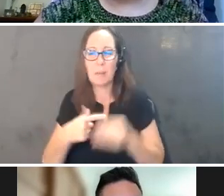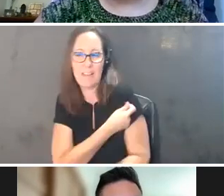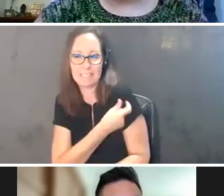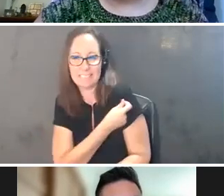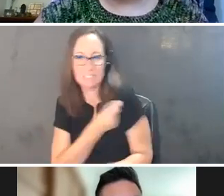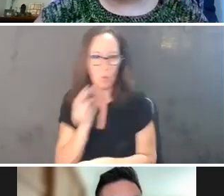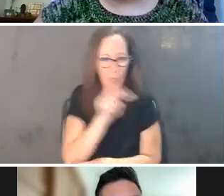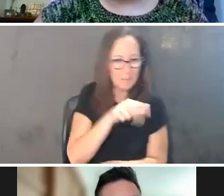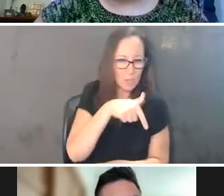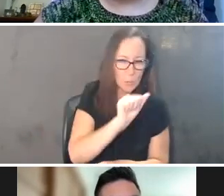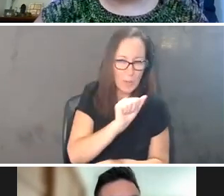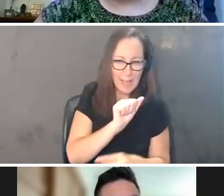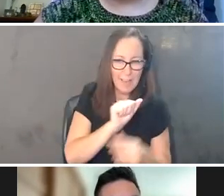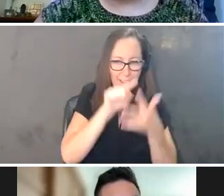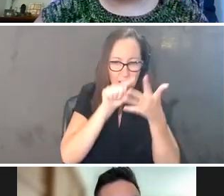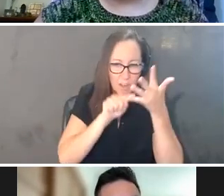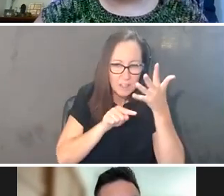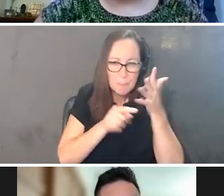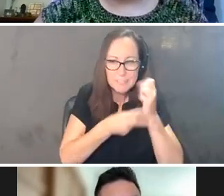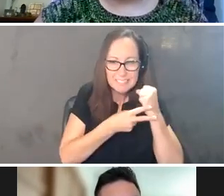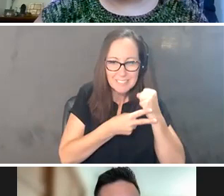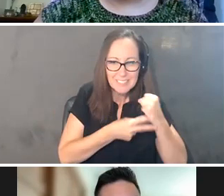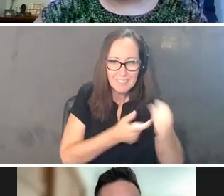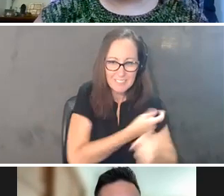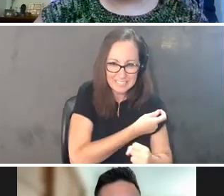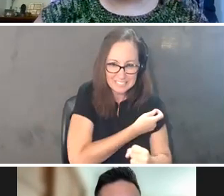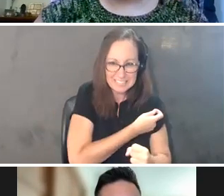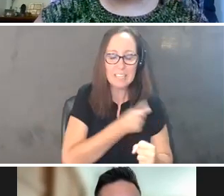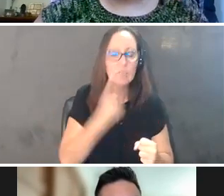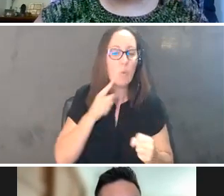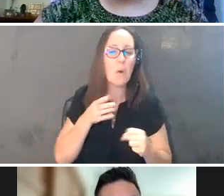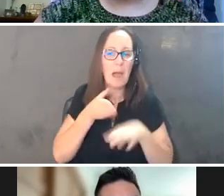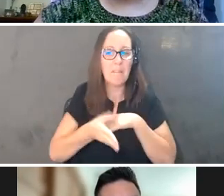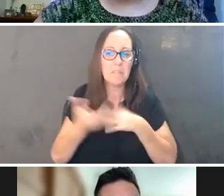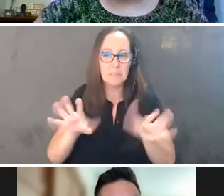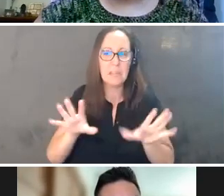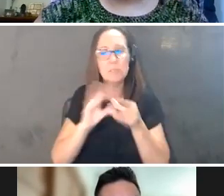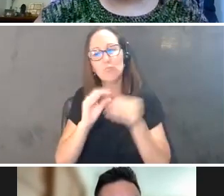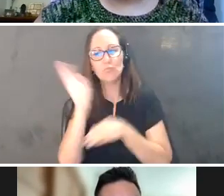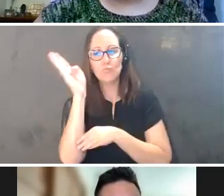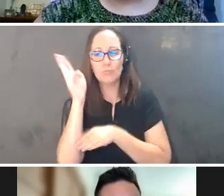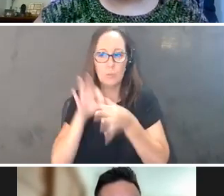questions again. I'm gonna save some of those vaccine questions for after that, but let me see.